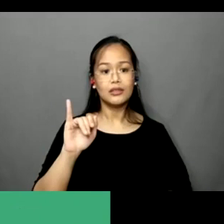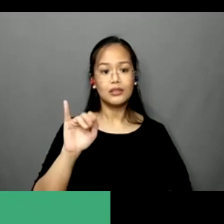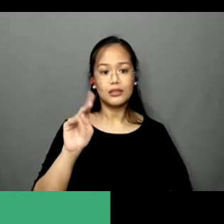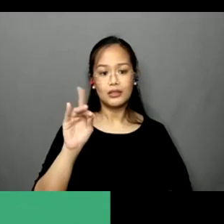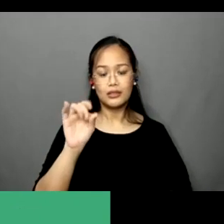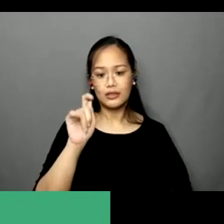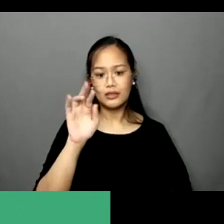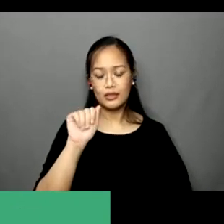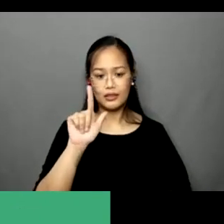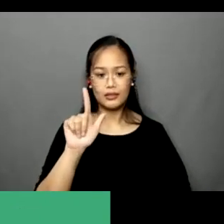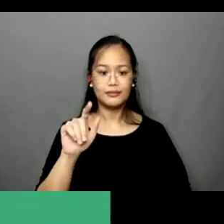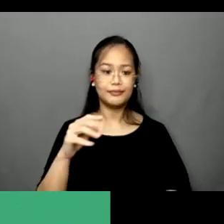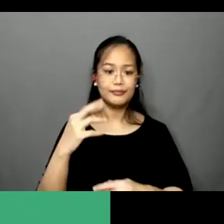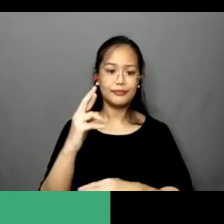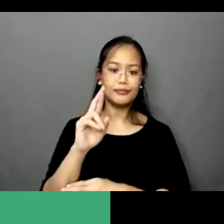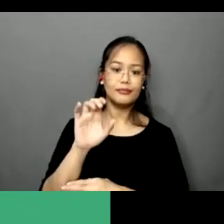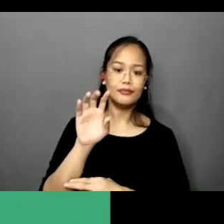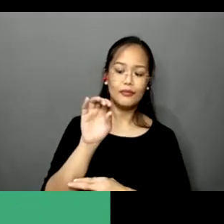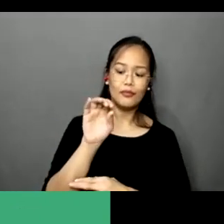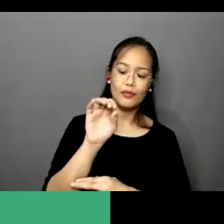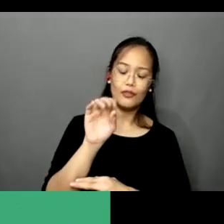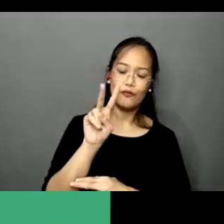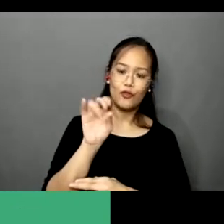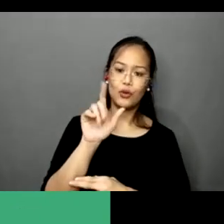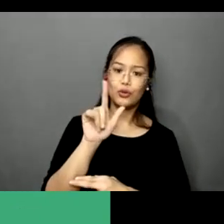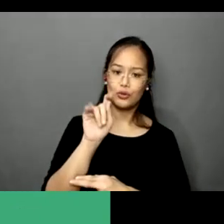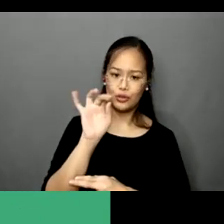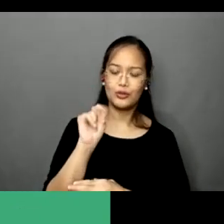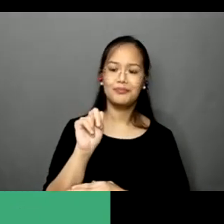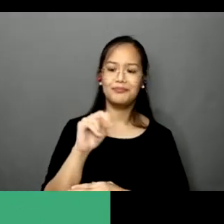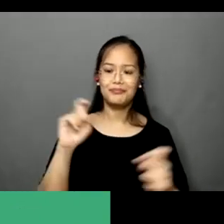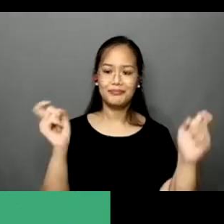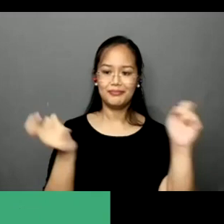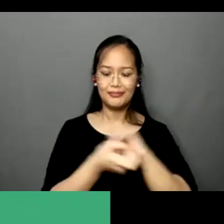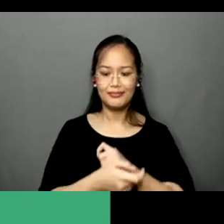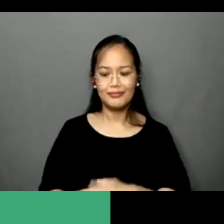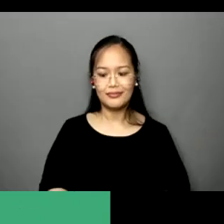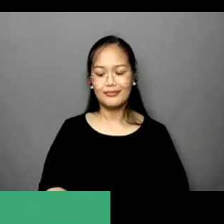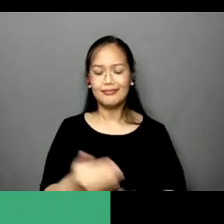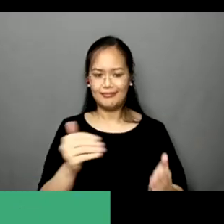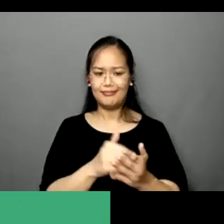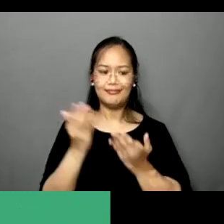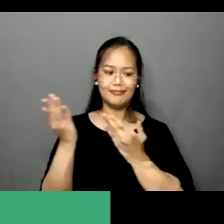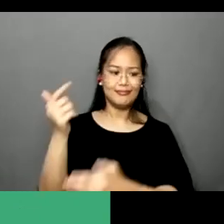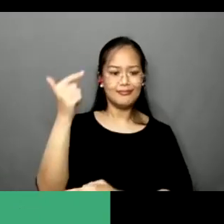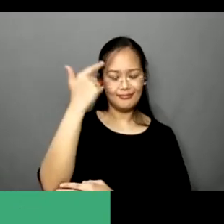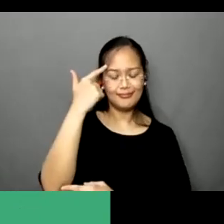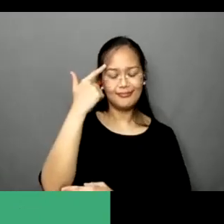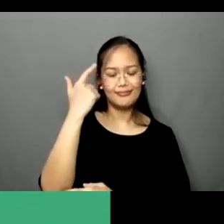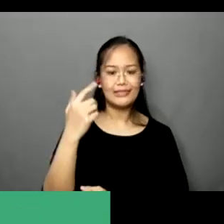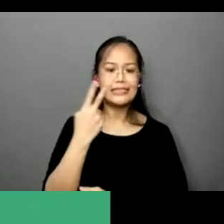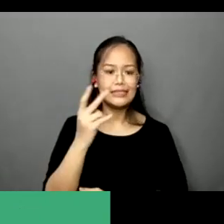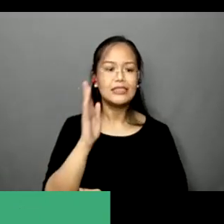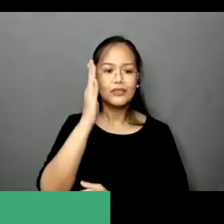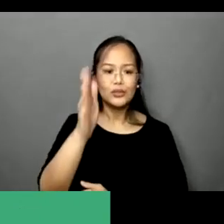Sir Gideon. Yay! You'll One also more. see you'll also see our upcoming events for